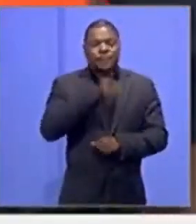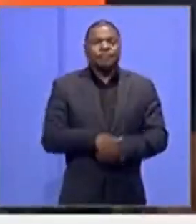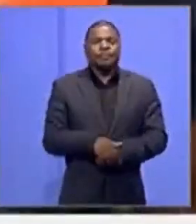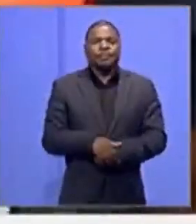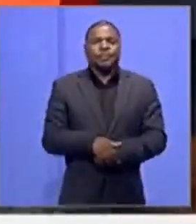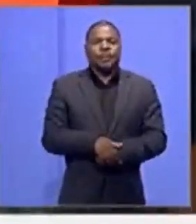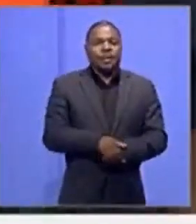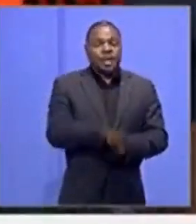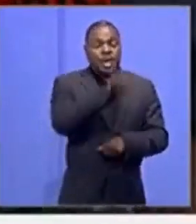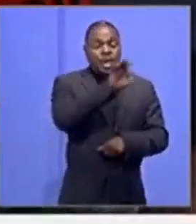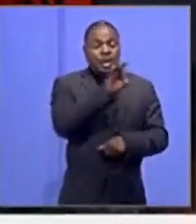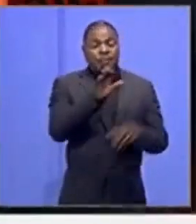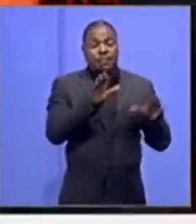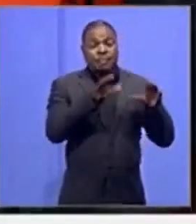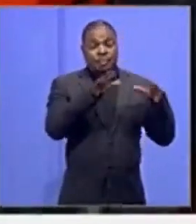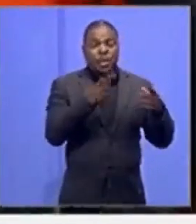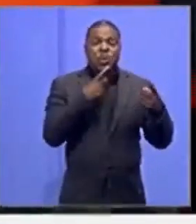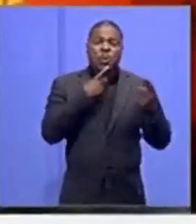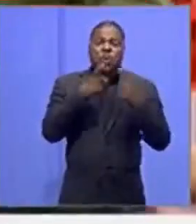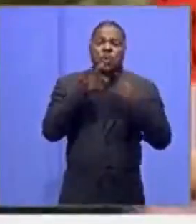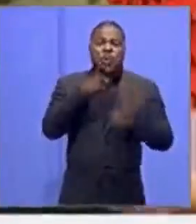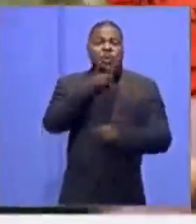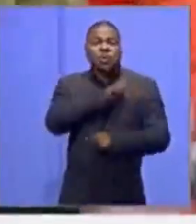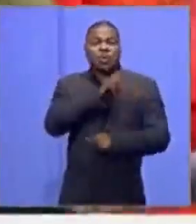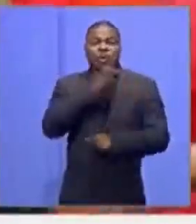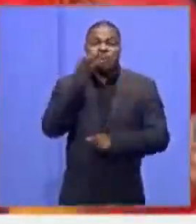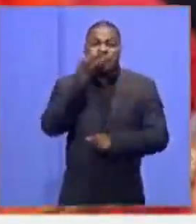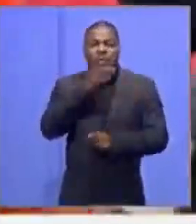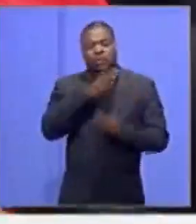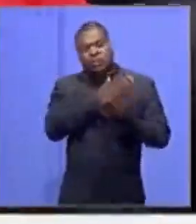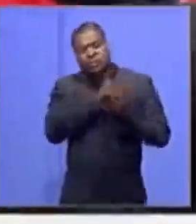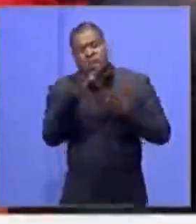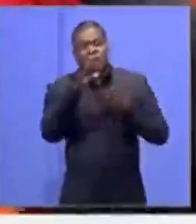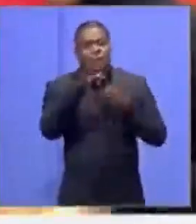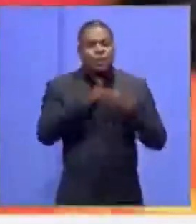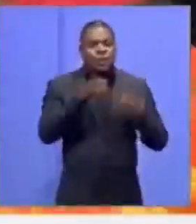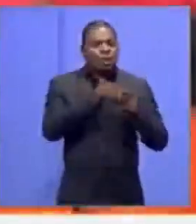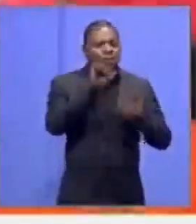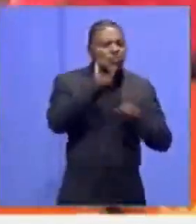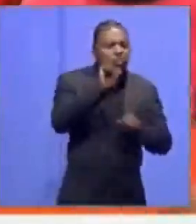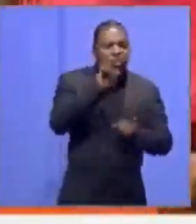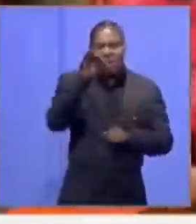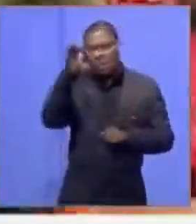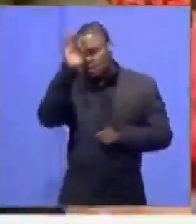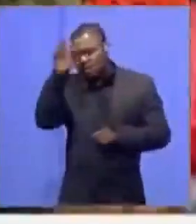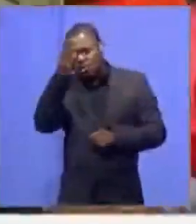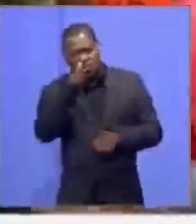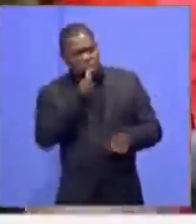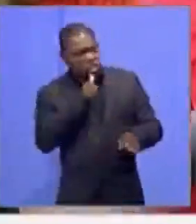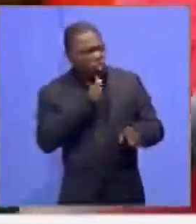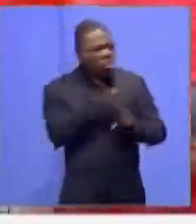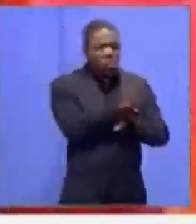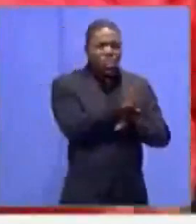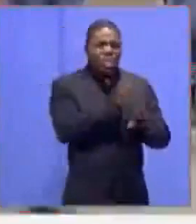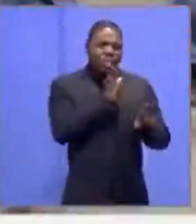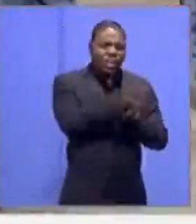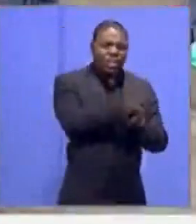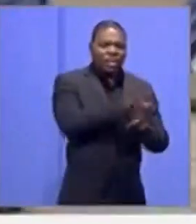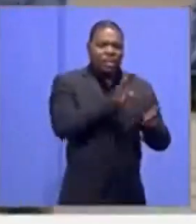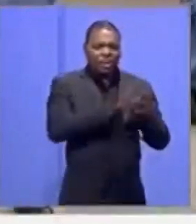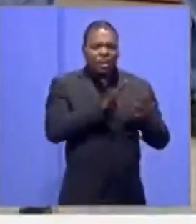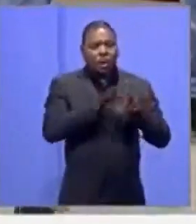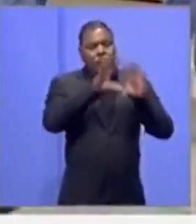Bloemfontein. EFF e lla ka gore a mangwe a maloko a yona a rumutšwe ke maphodisa. Ka kakaretšo mogwanto ka